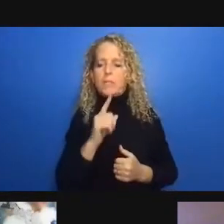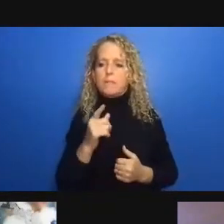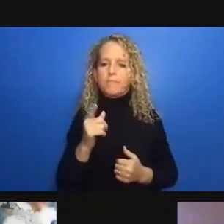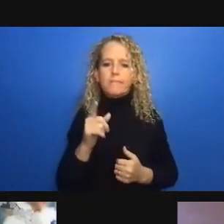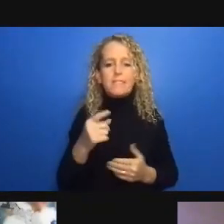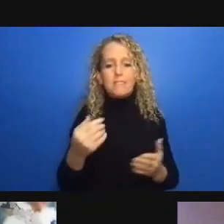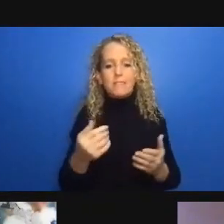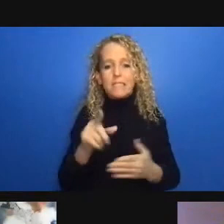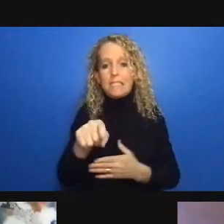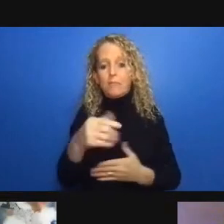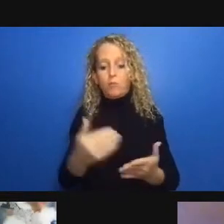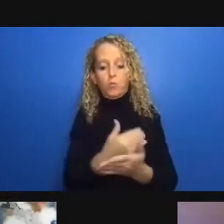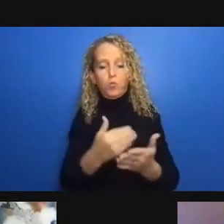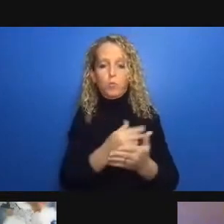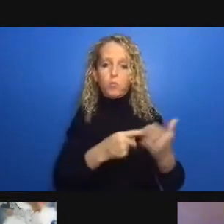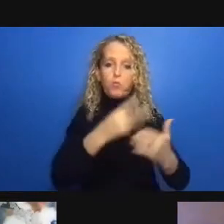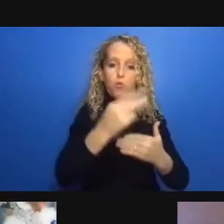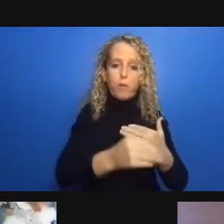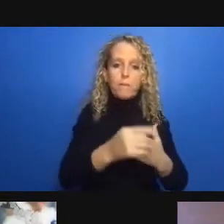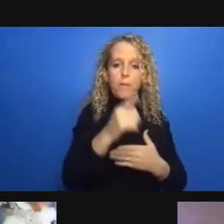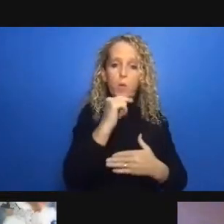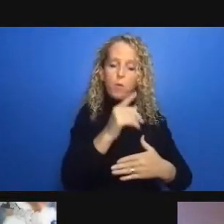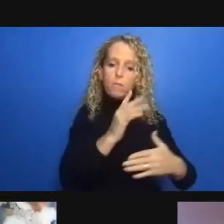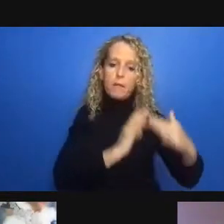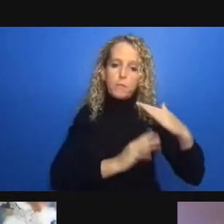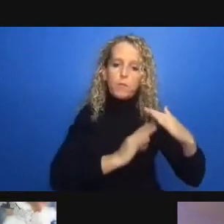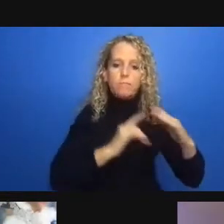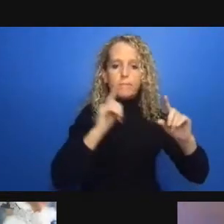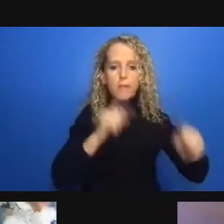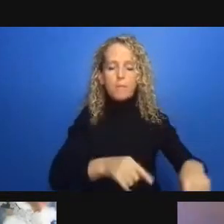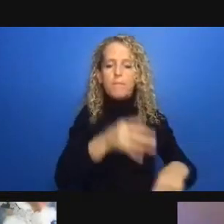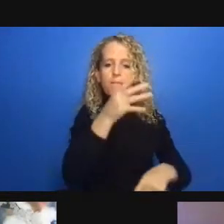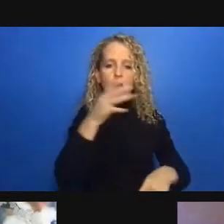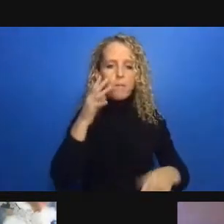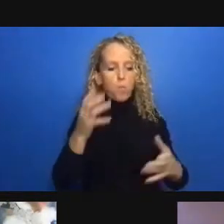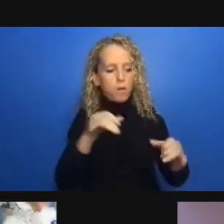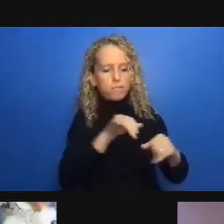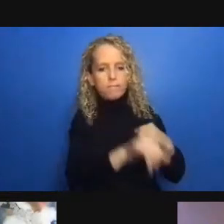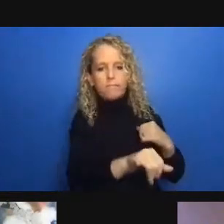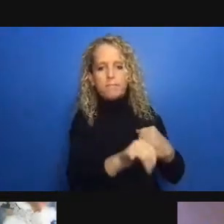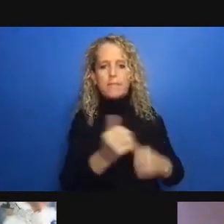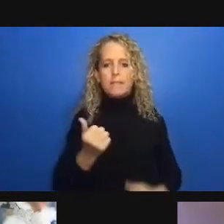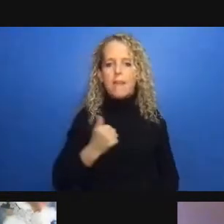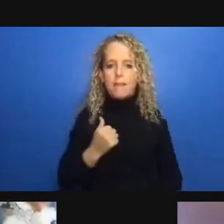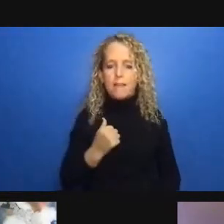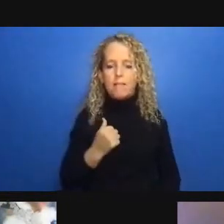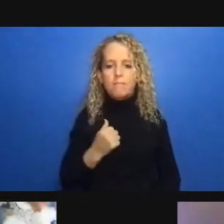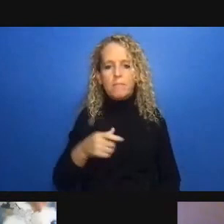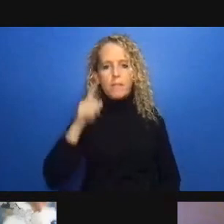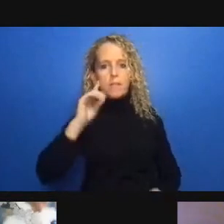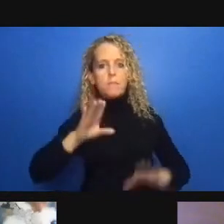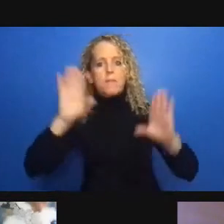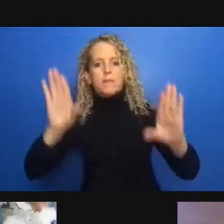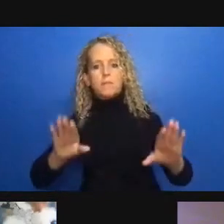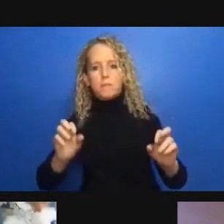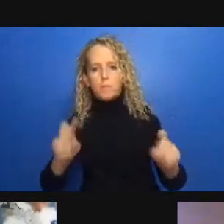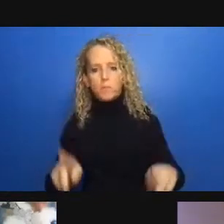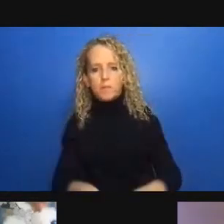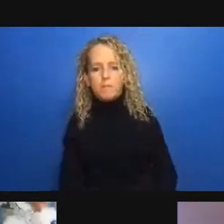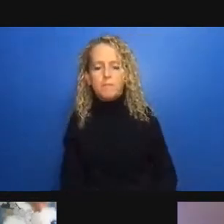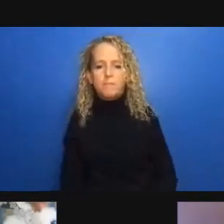place for these workers, for those that do want to stay here in Canada, I think would be an excellent opportunity.